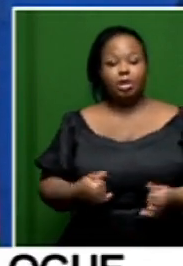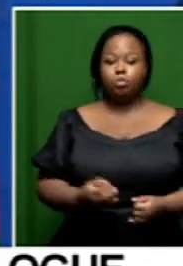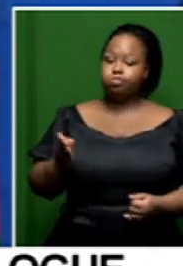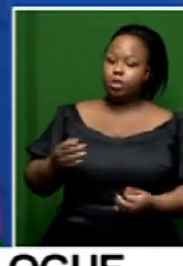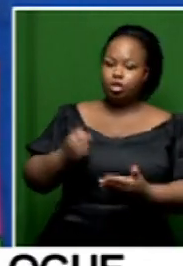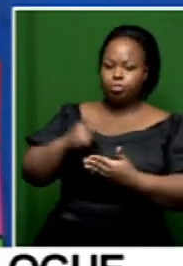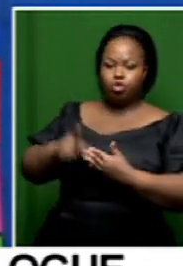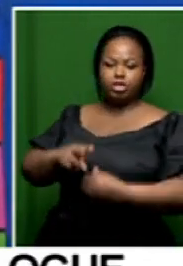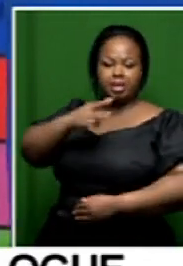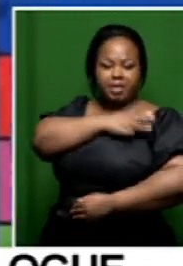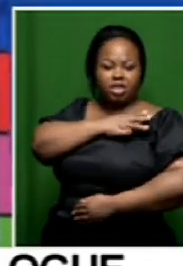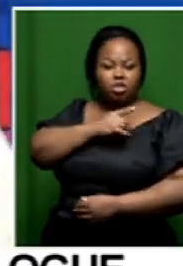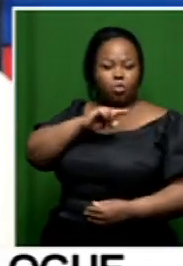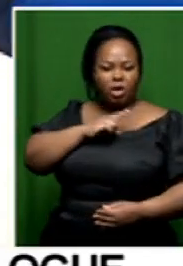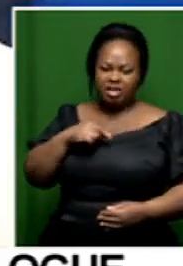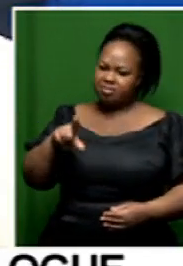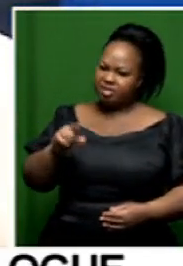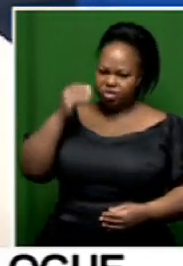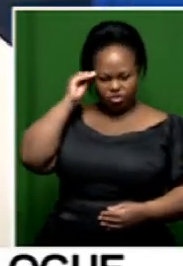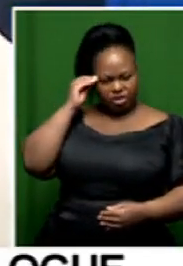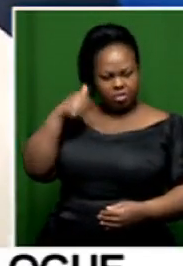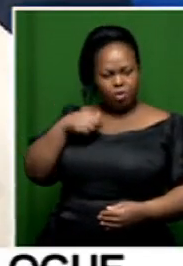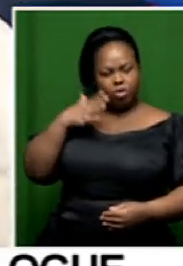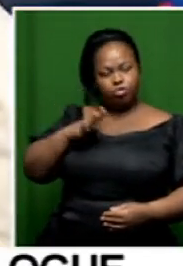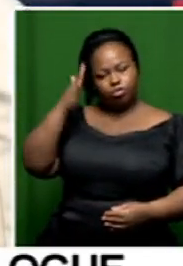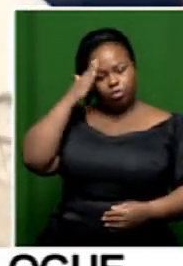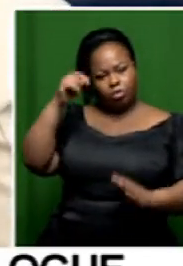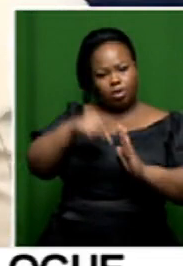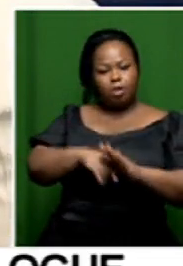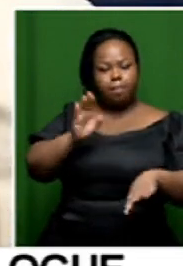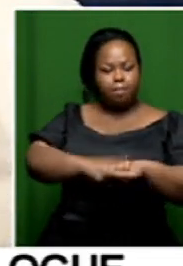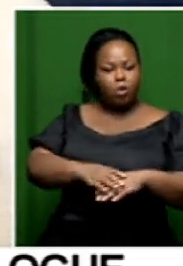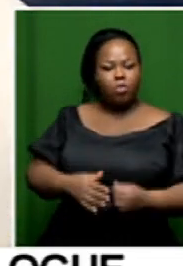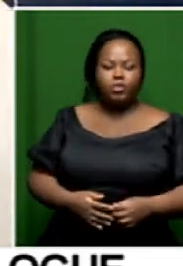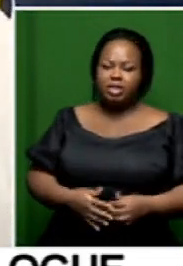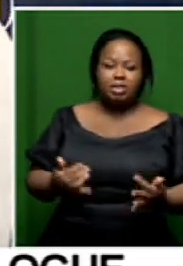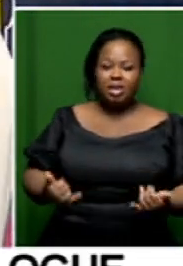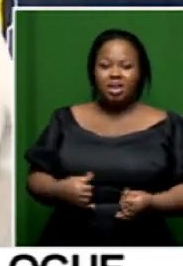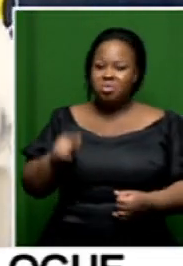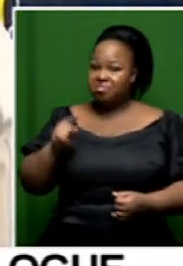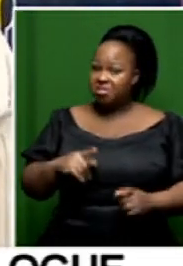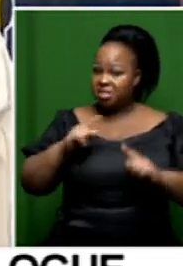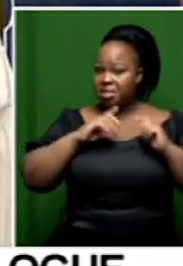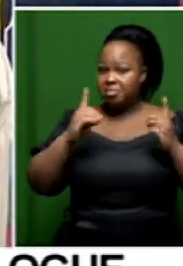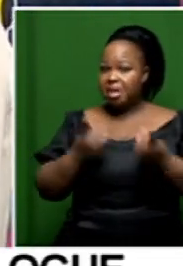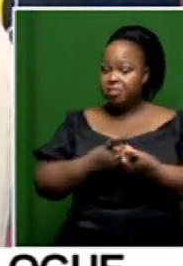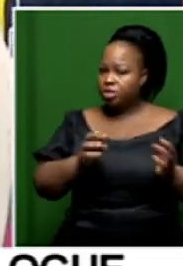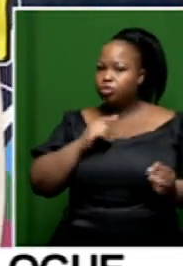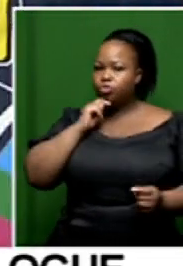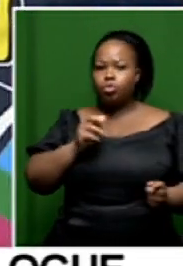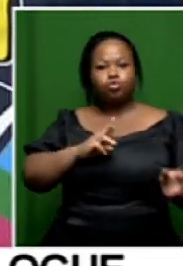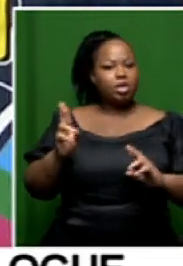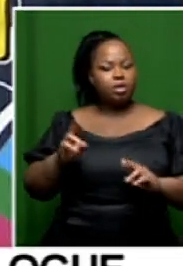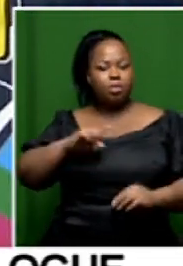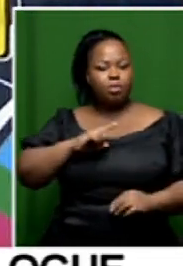by the project manager because I am interested in knowing in terms of infrastructure whether the department is ready, because